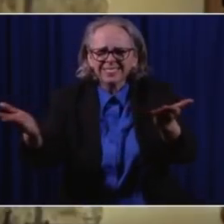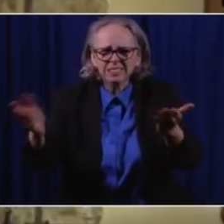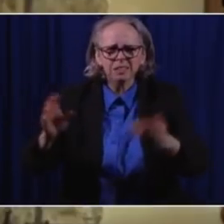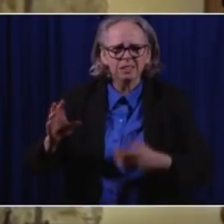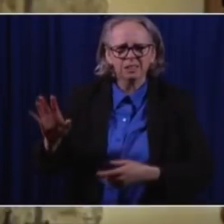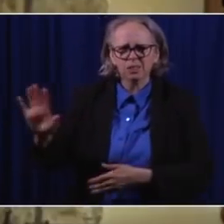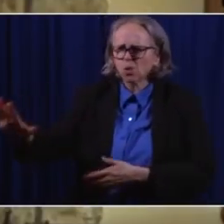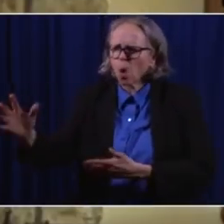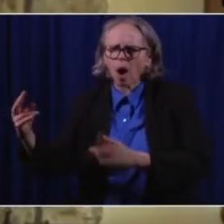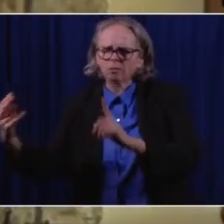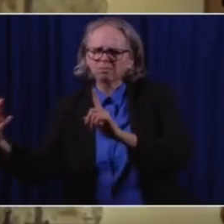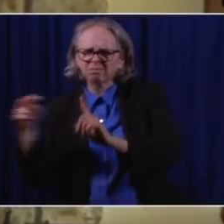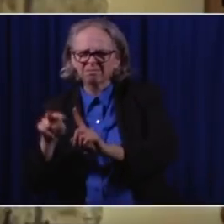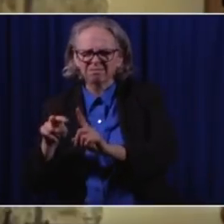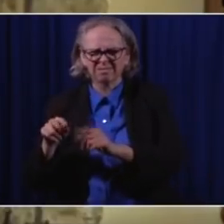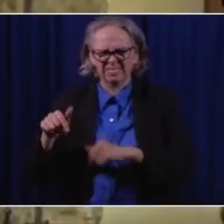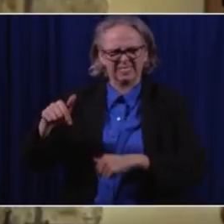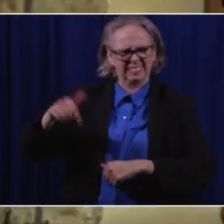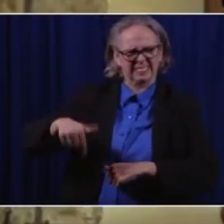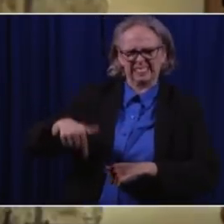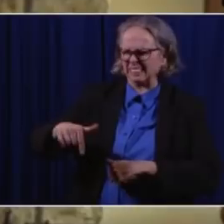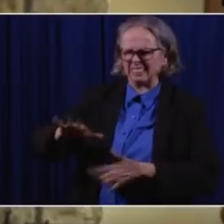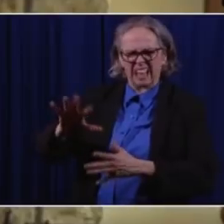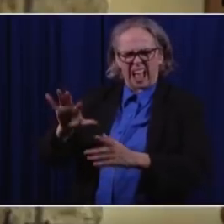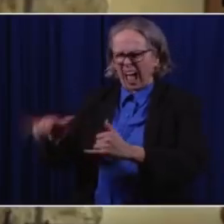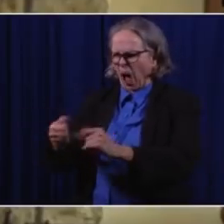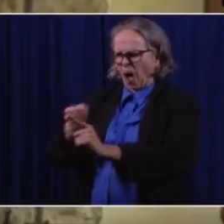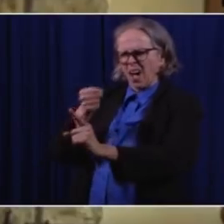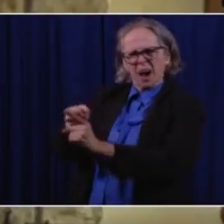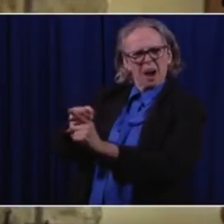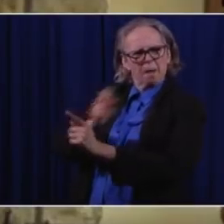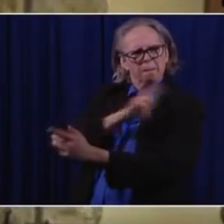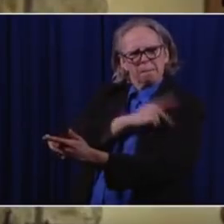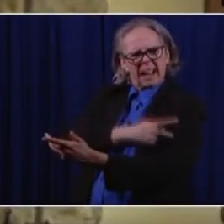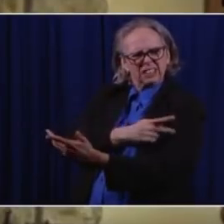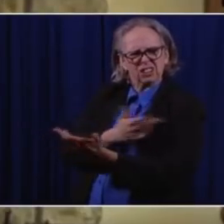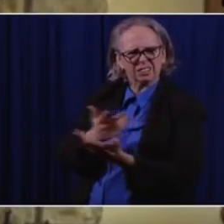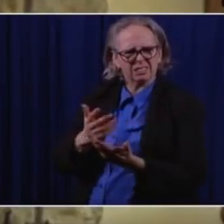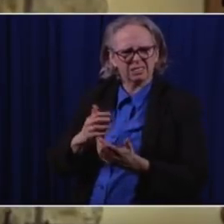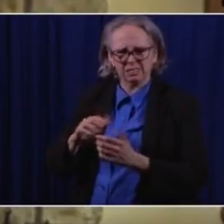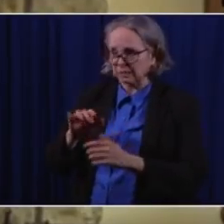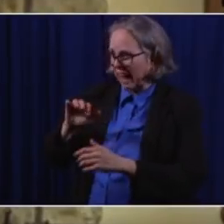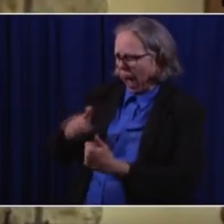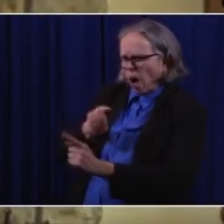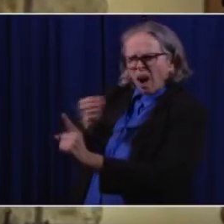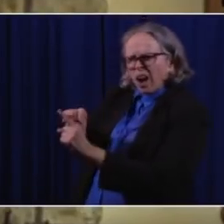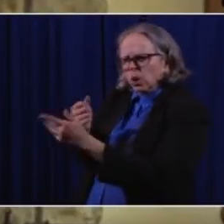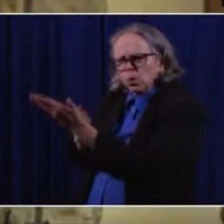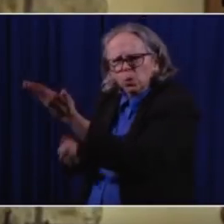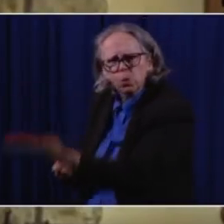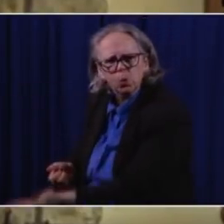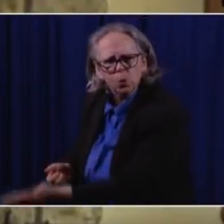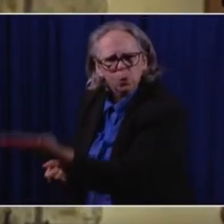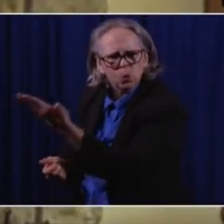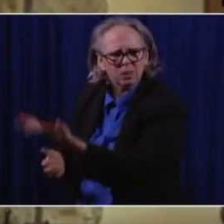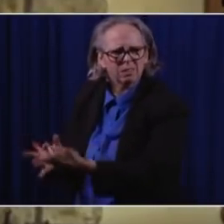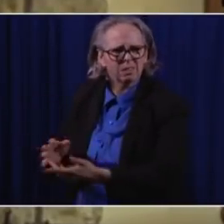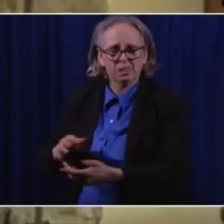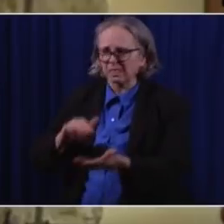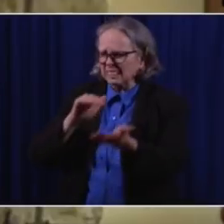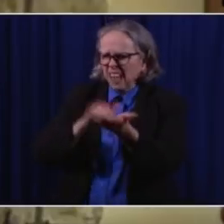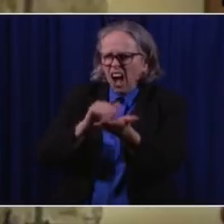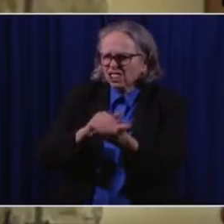how this impacts the patients, but also maybe how it impacts you and other healthcare workers who are literally on the front